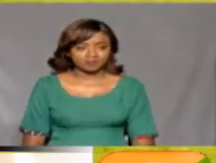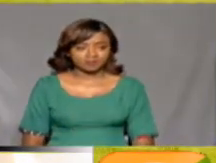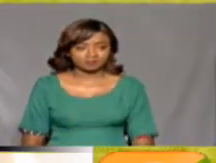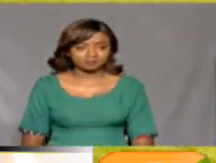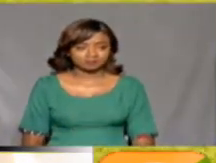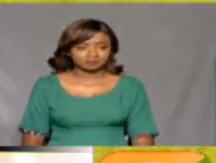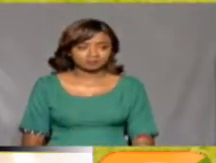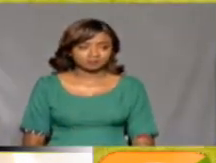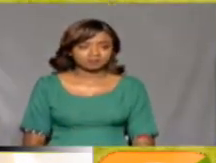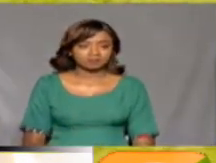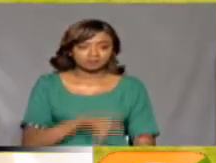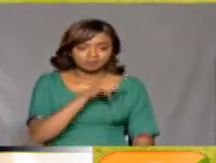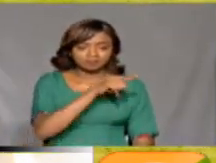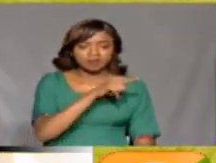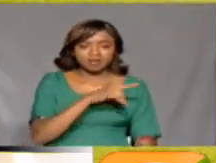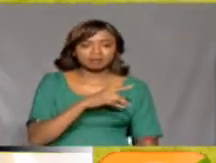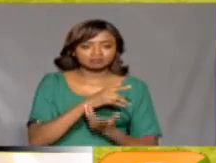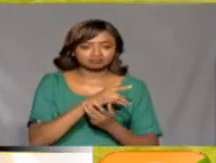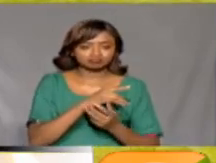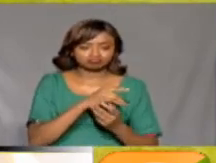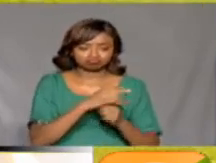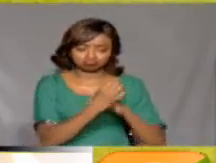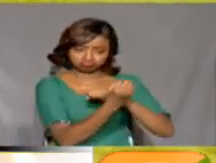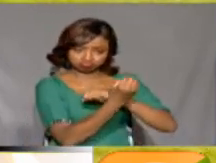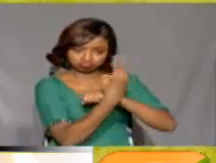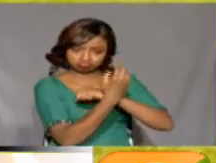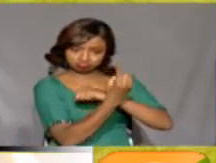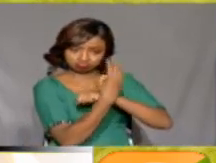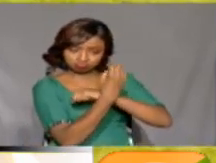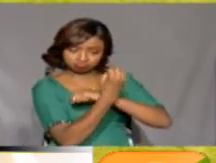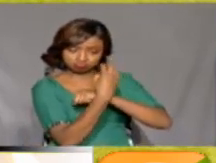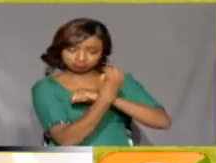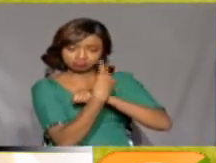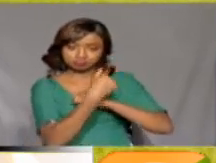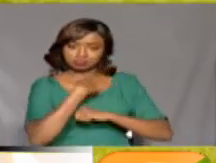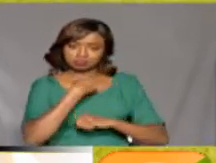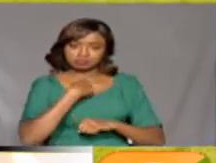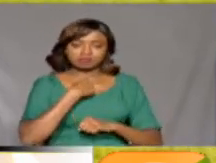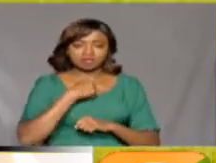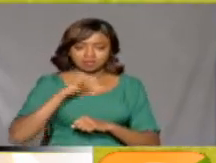mentor politically, because when I joined politics.